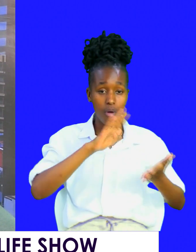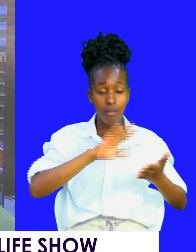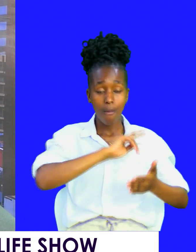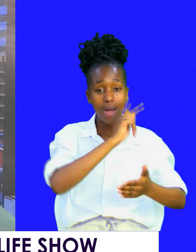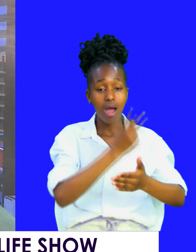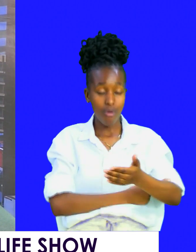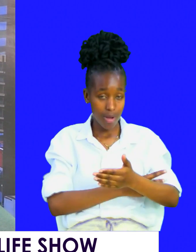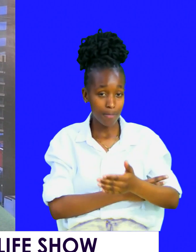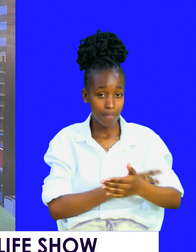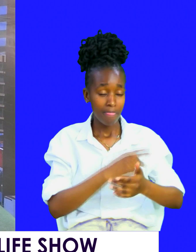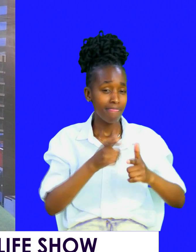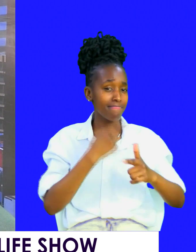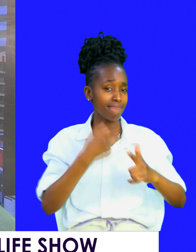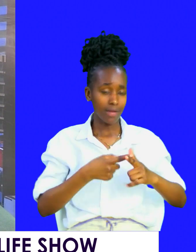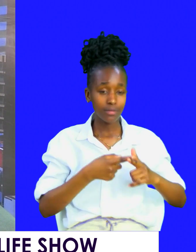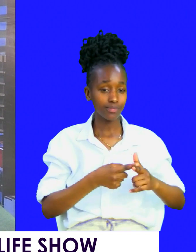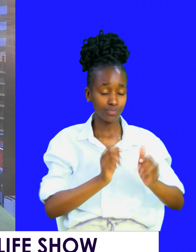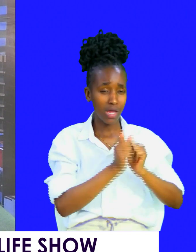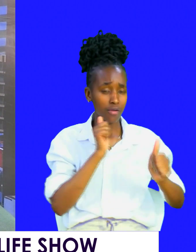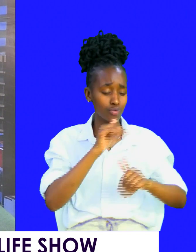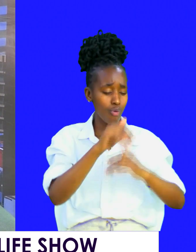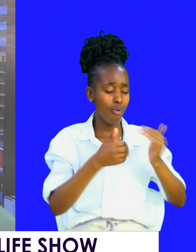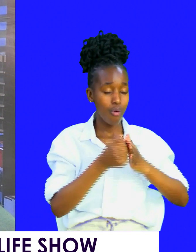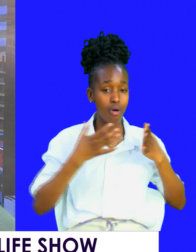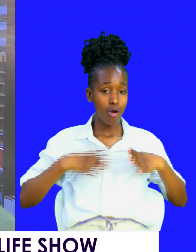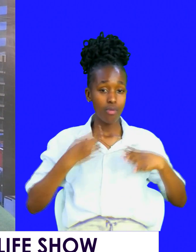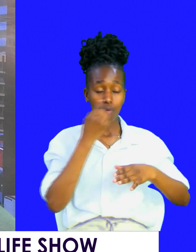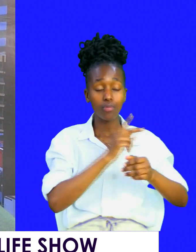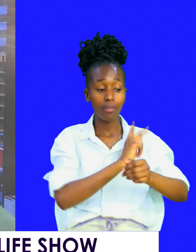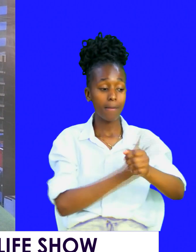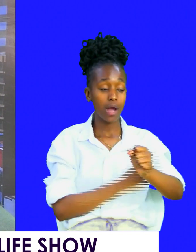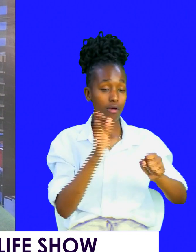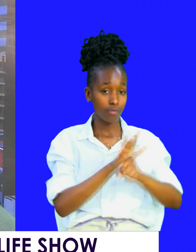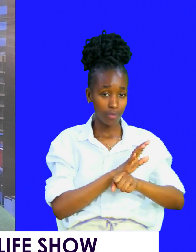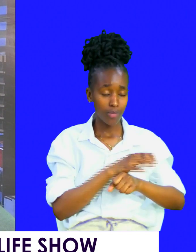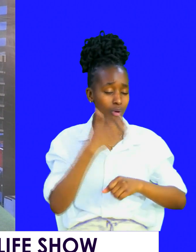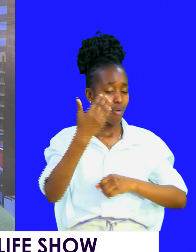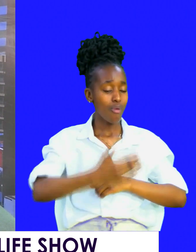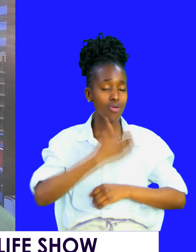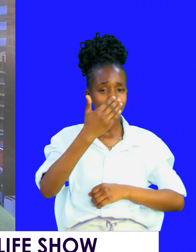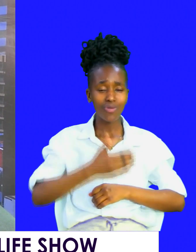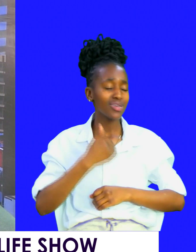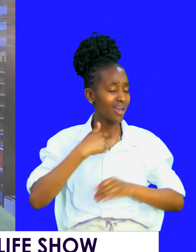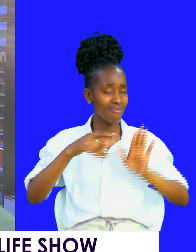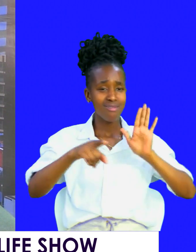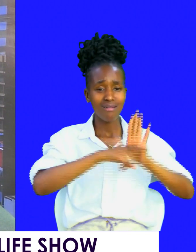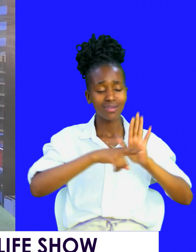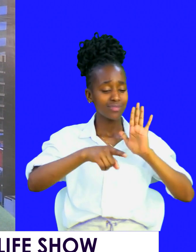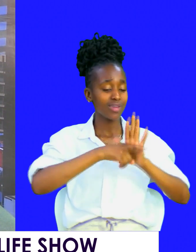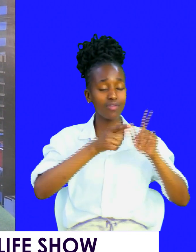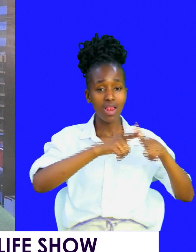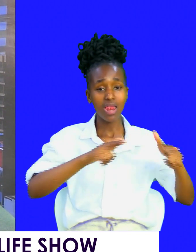when you find yourself resenting the powerful, always pouring negative language